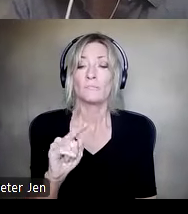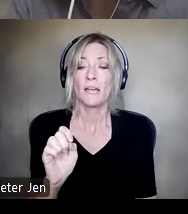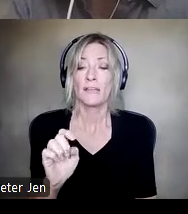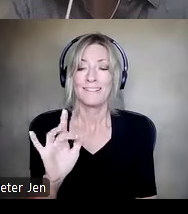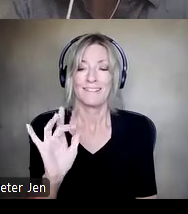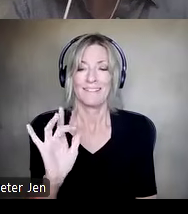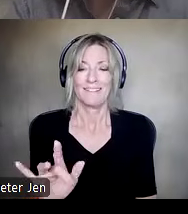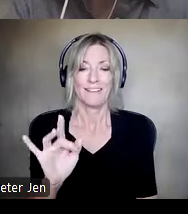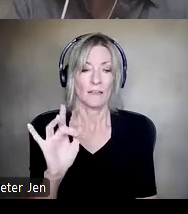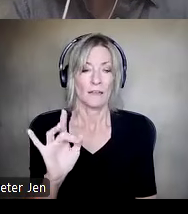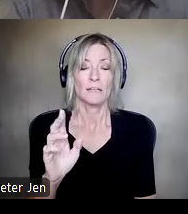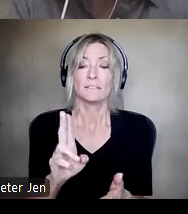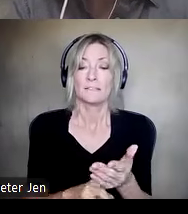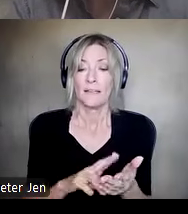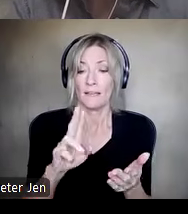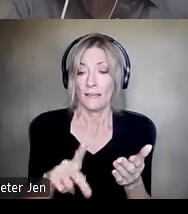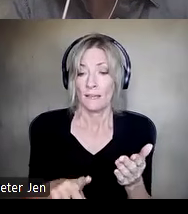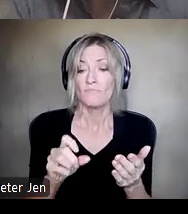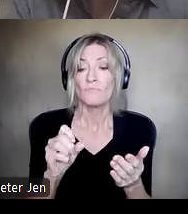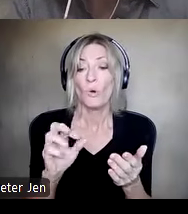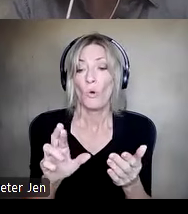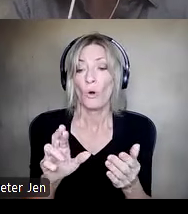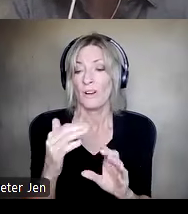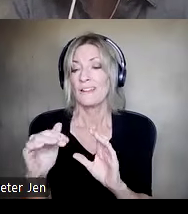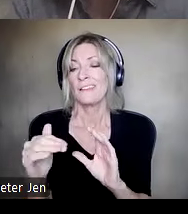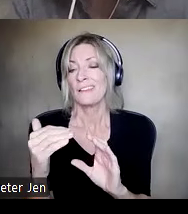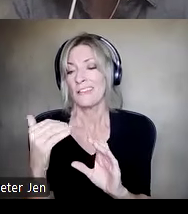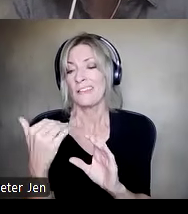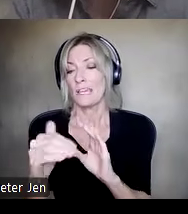sign up button or sending an email to